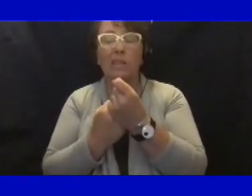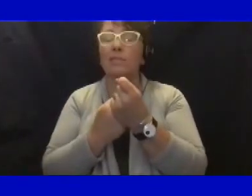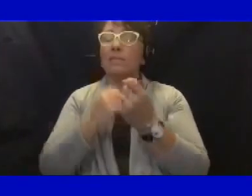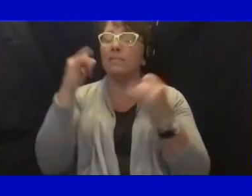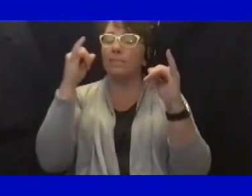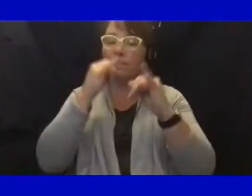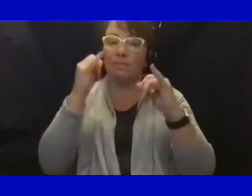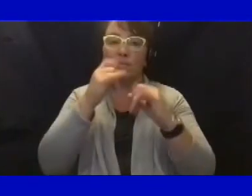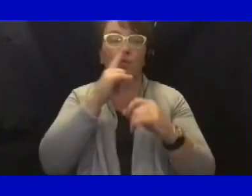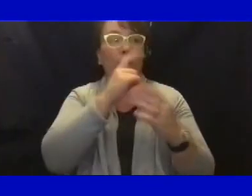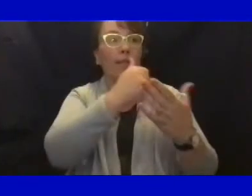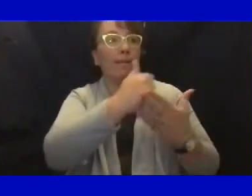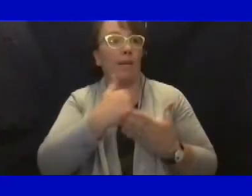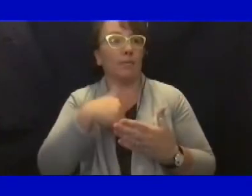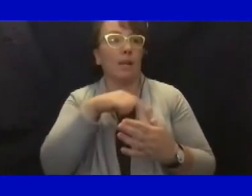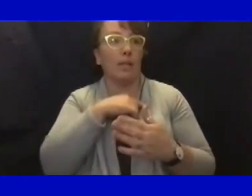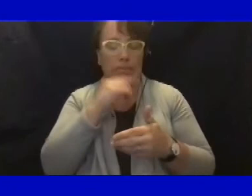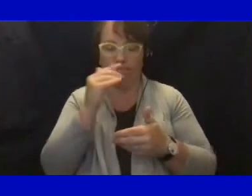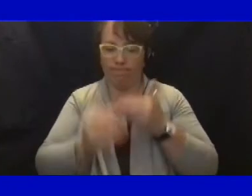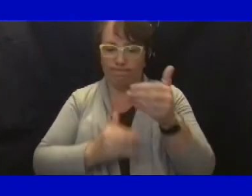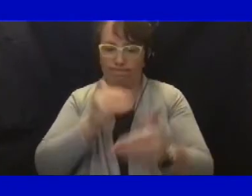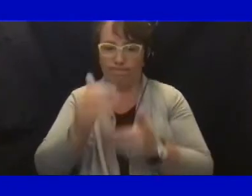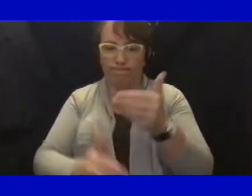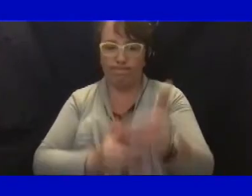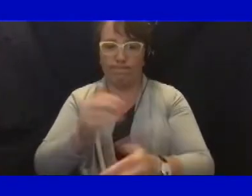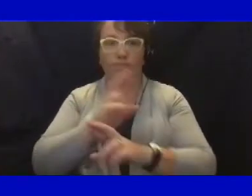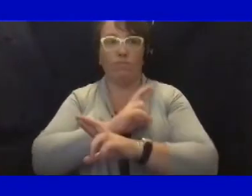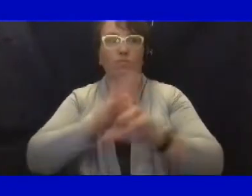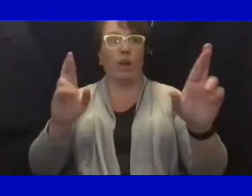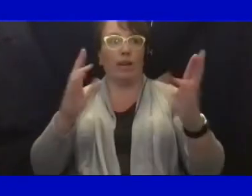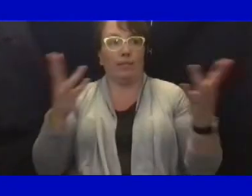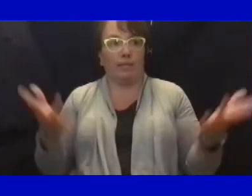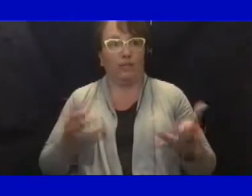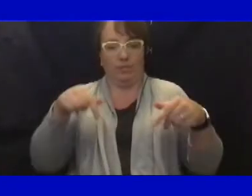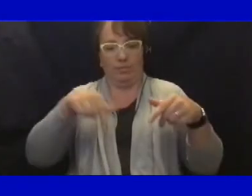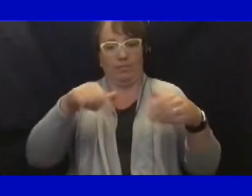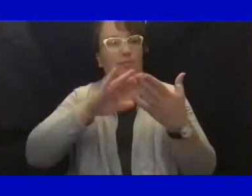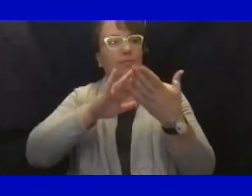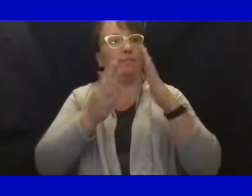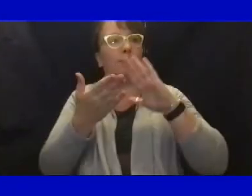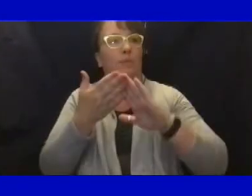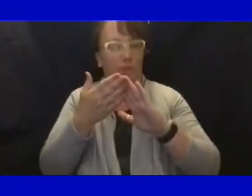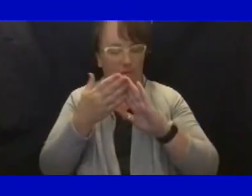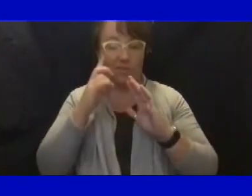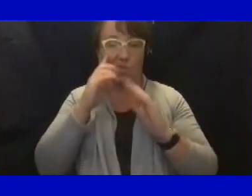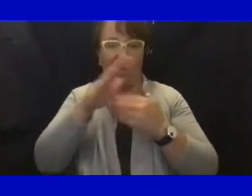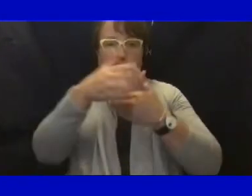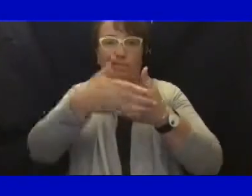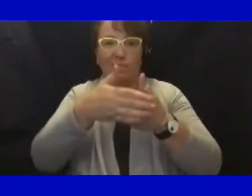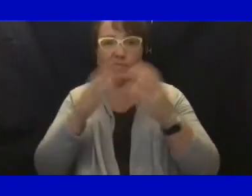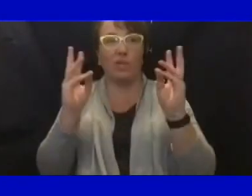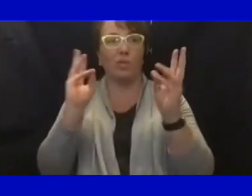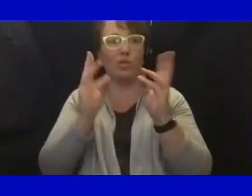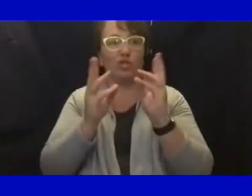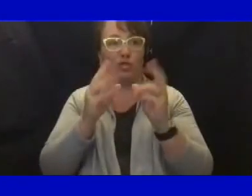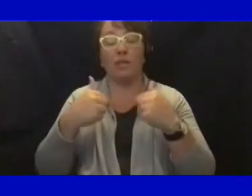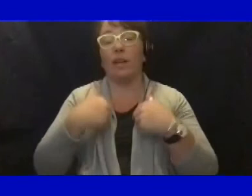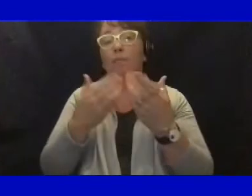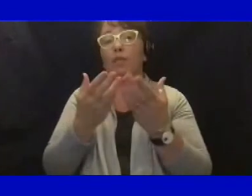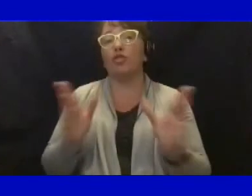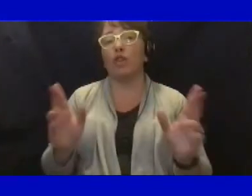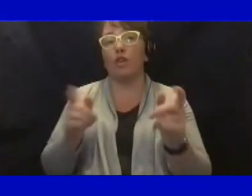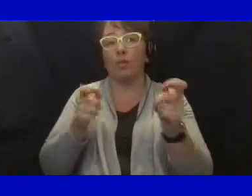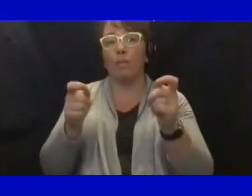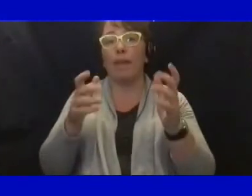that we need to have open to help us prepare our communities this winter. And so my name is Jason Newley. I'm the General Manager of the Riverside County Flood Control and